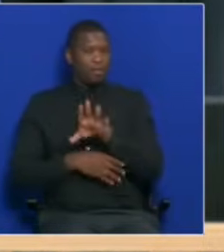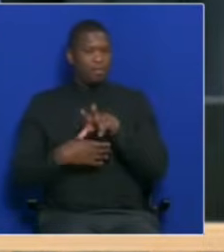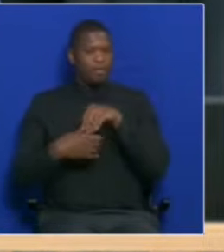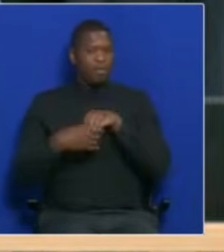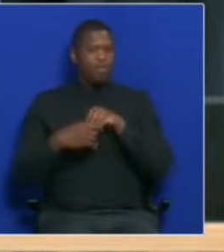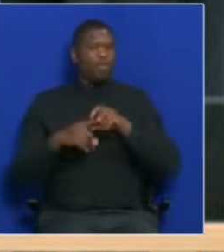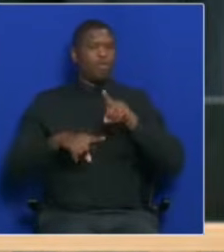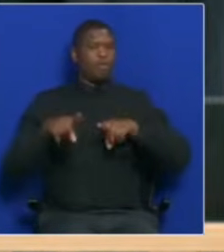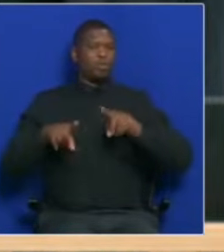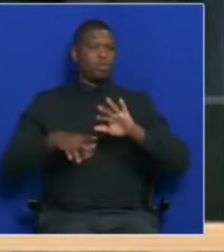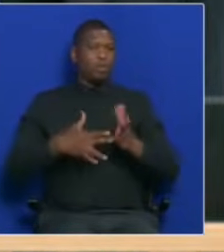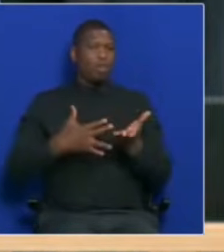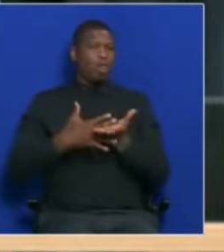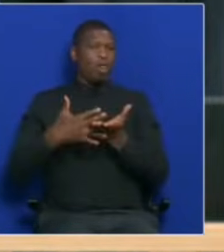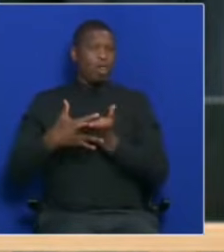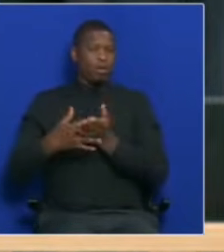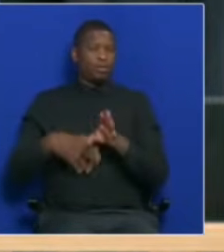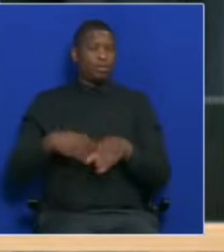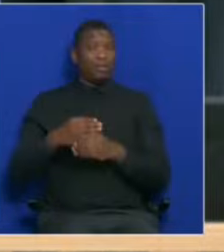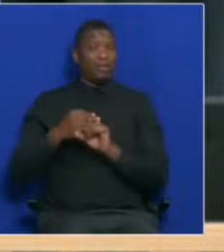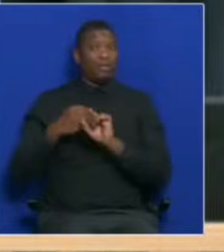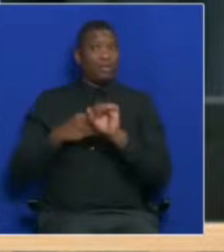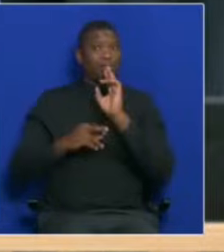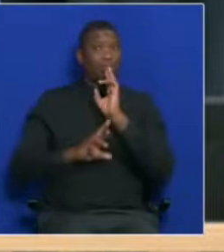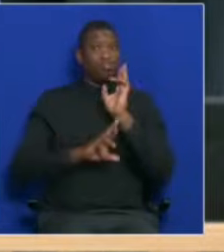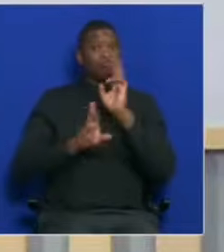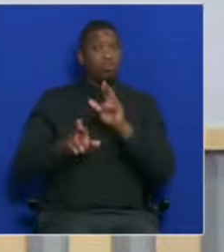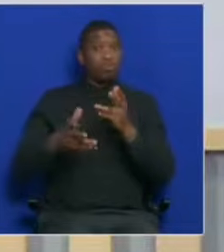that report which you attached to your statement,